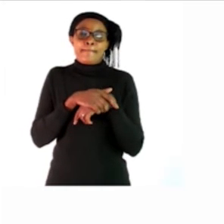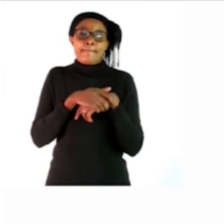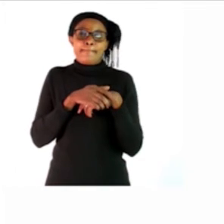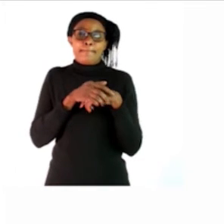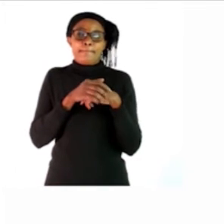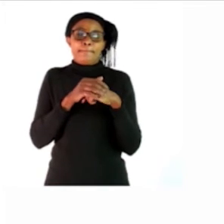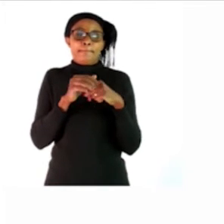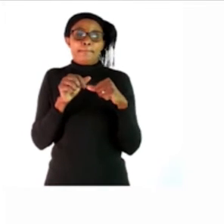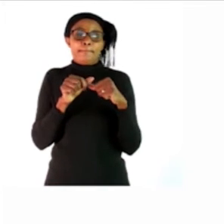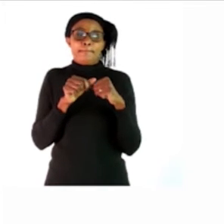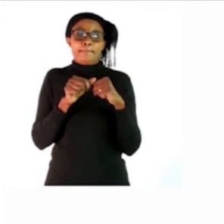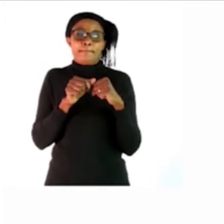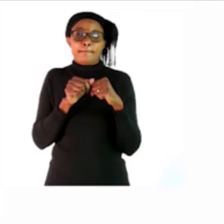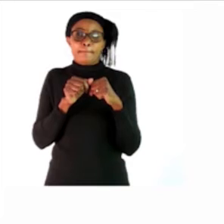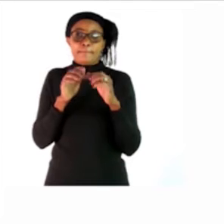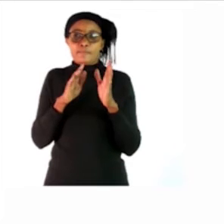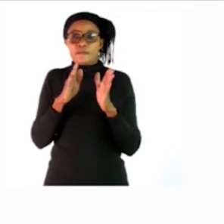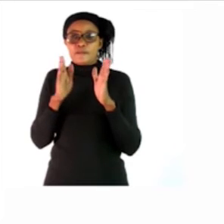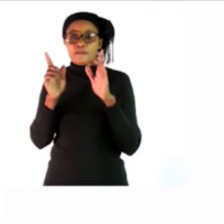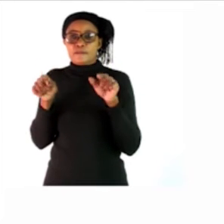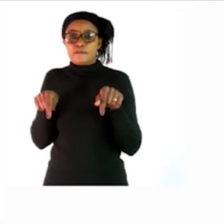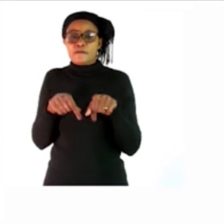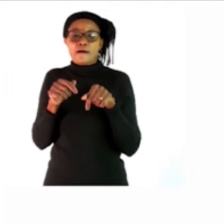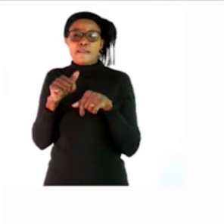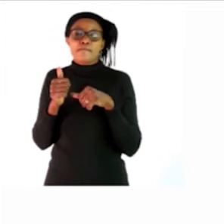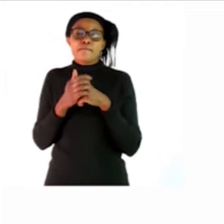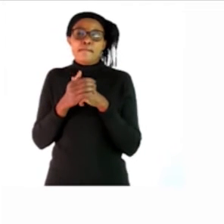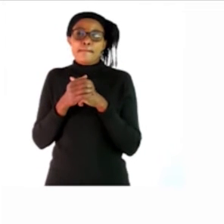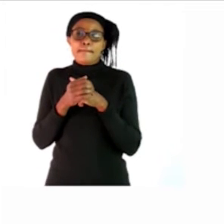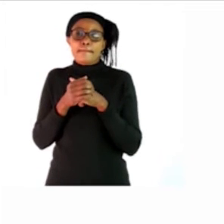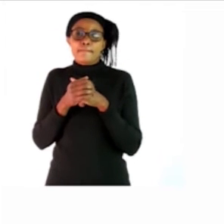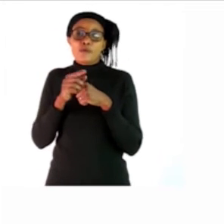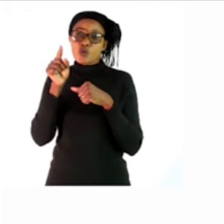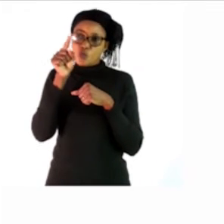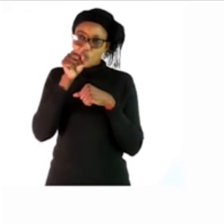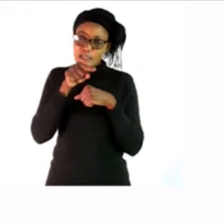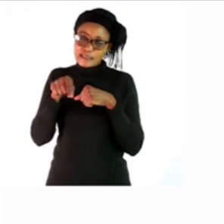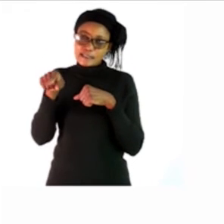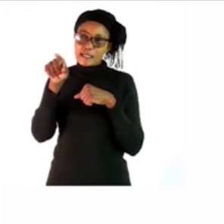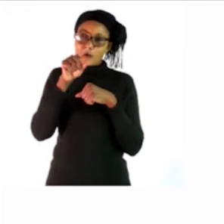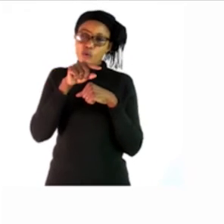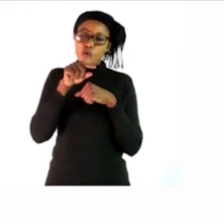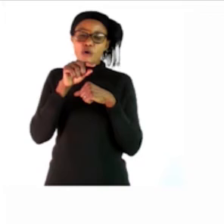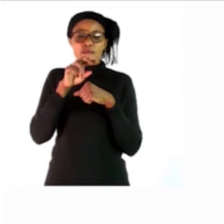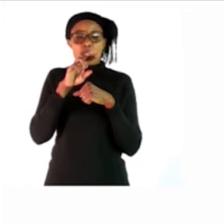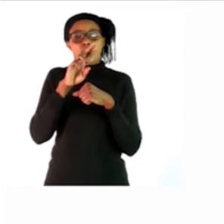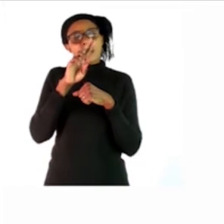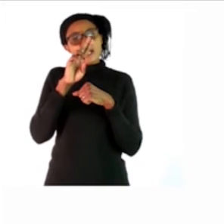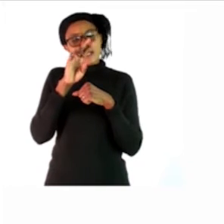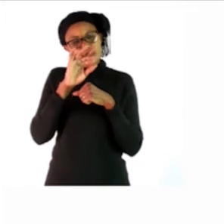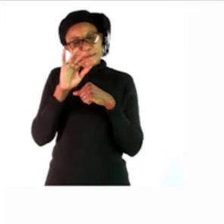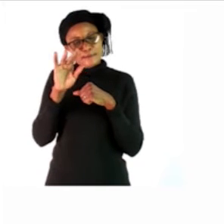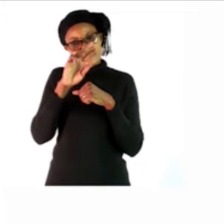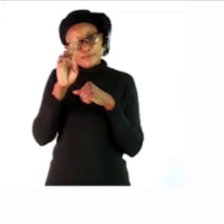Let's go to the next block there. Circle all the letter H's in the